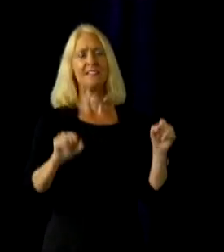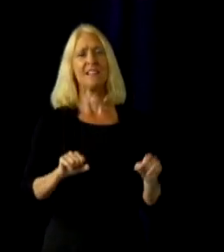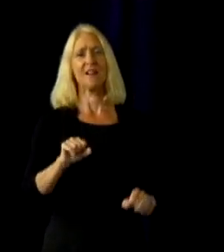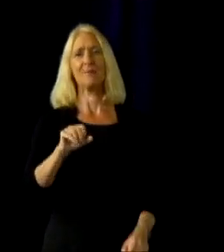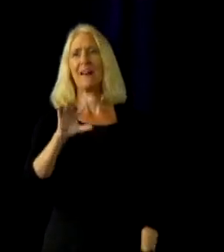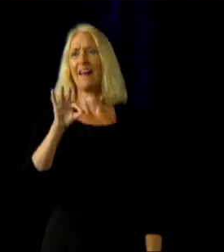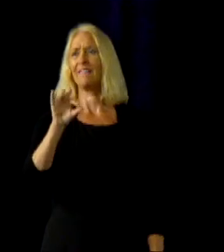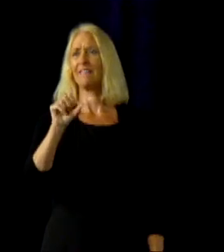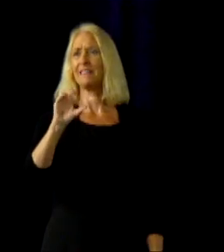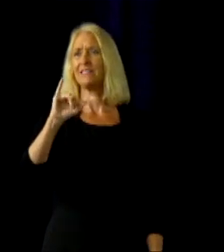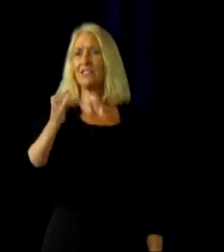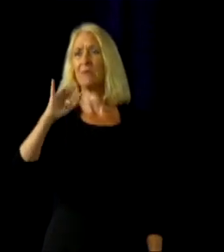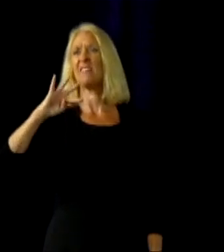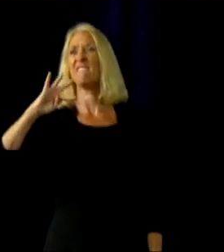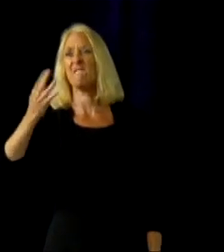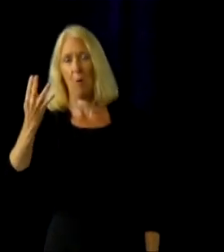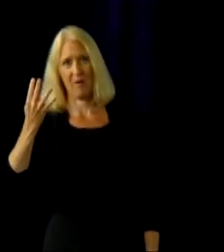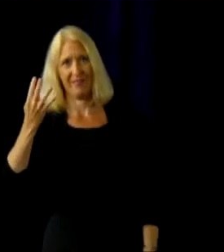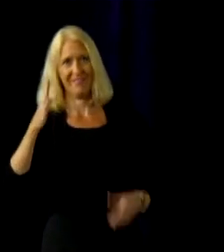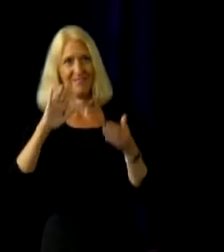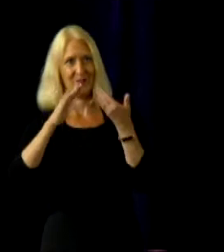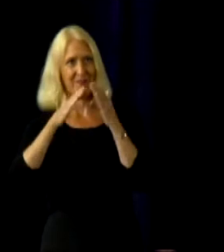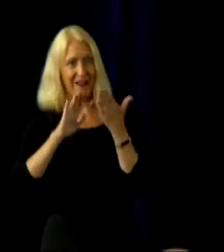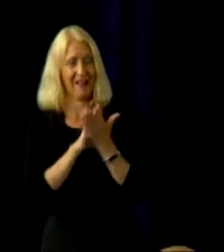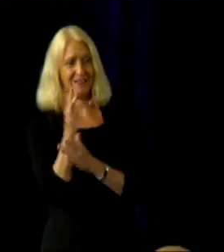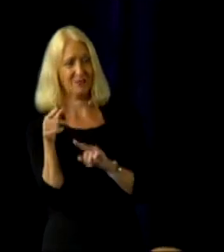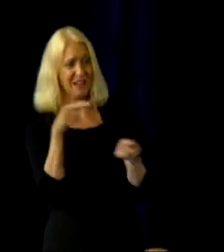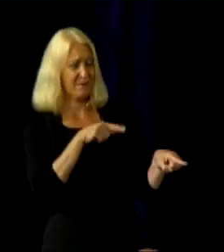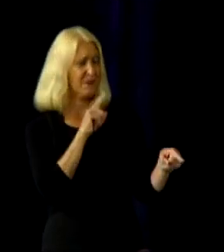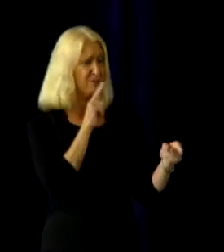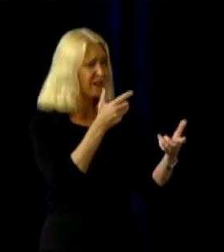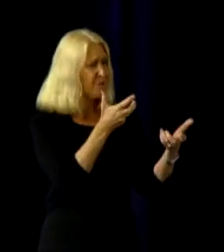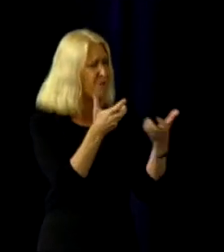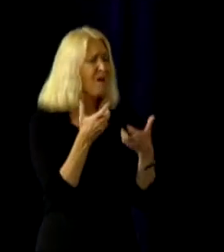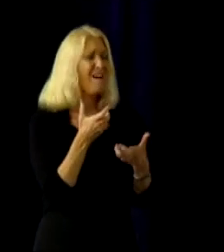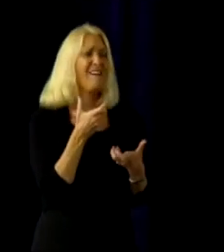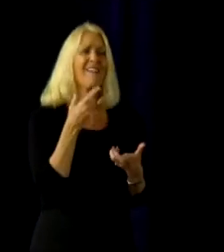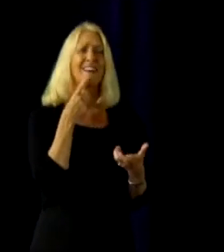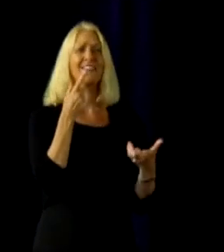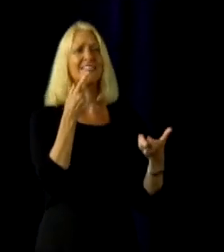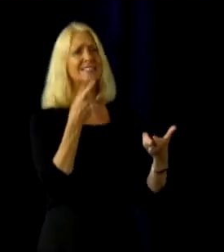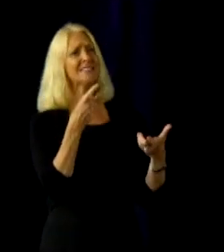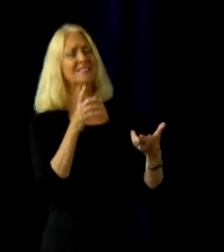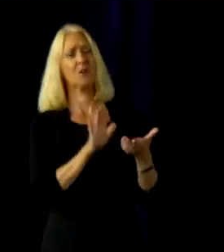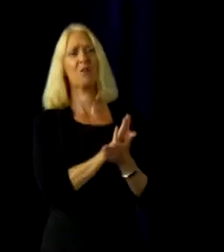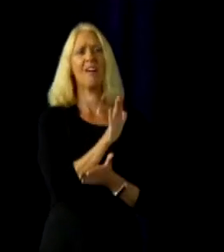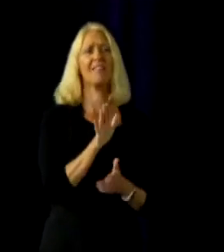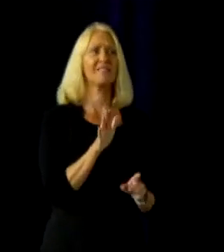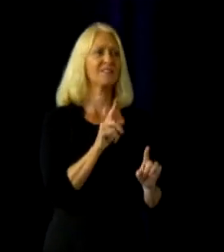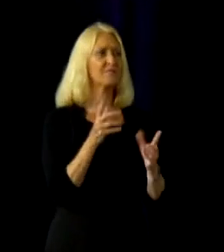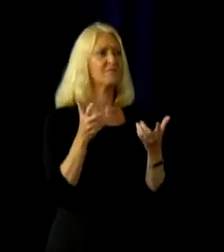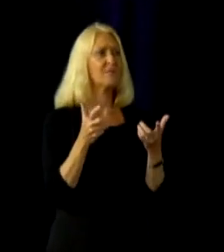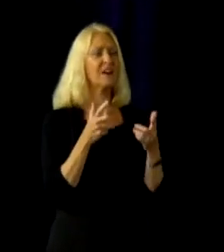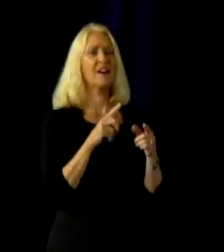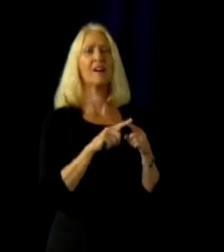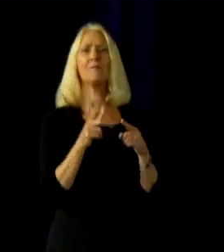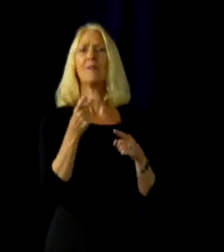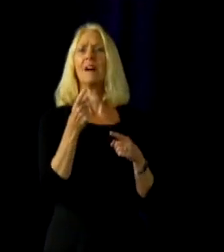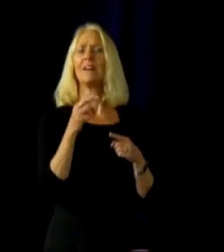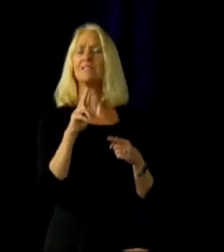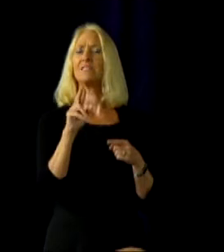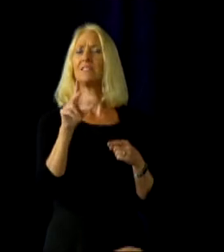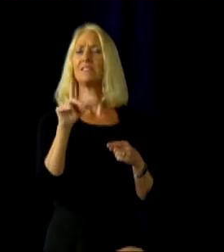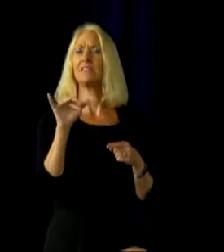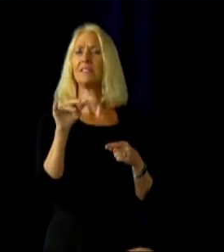coming to, and I was just desperate to get to that bachelor's degree, as I mentioned. And Dr. Litt went